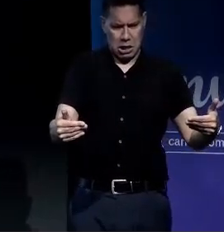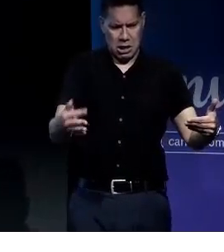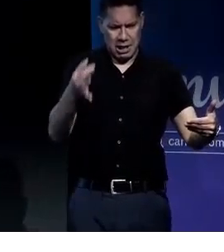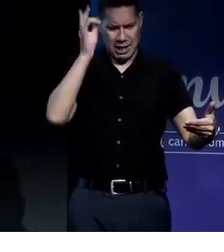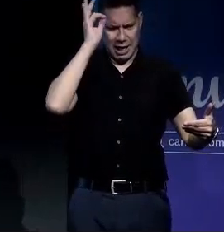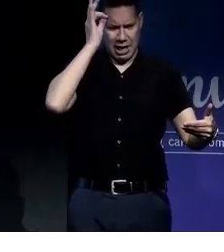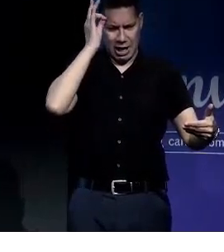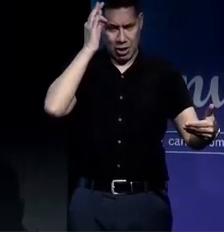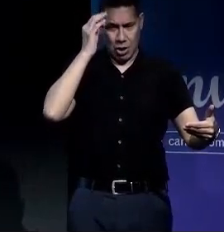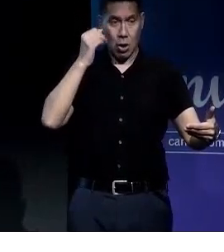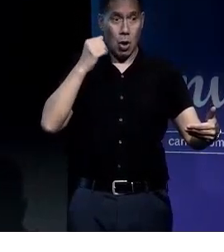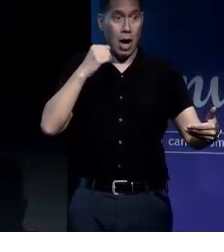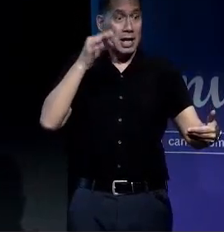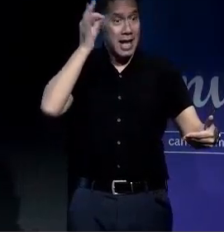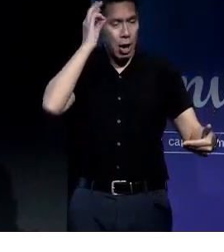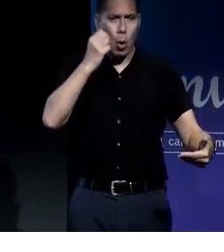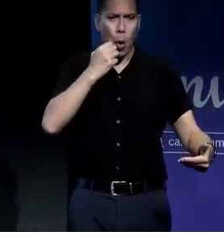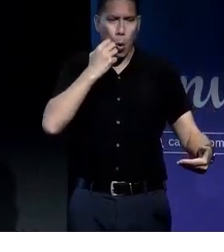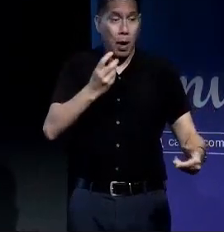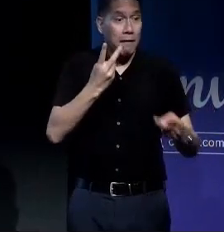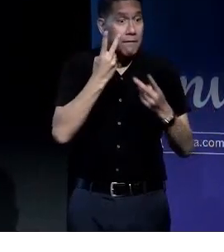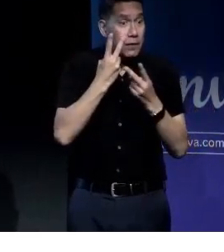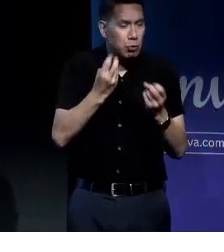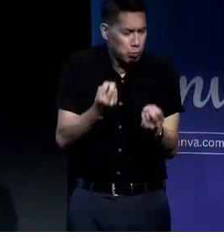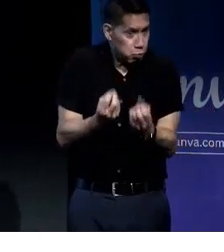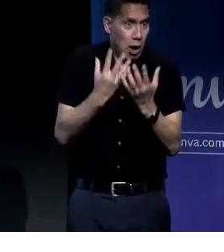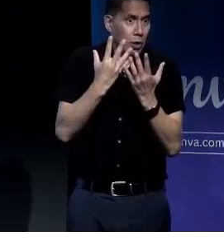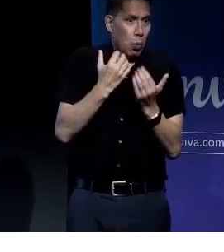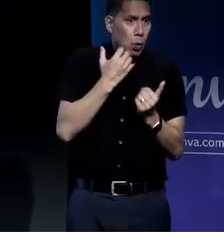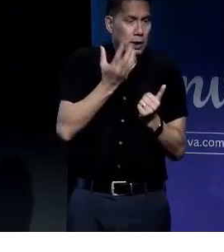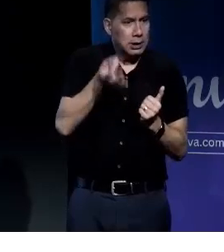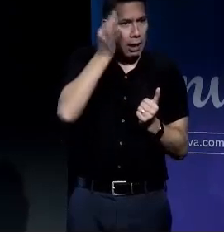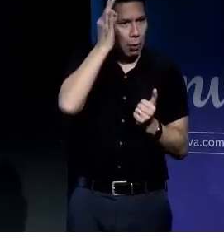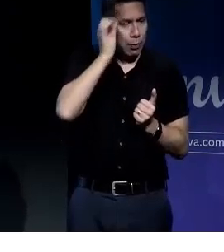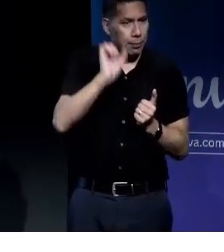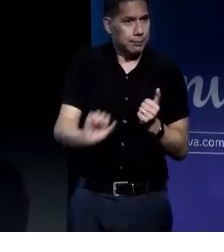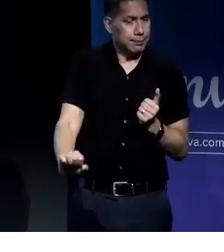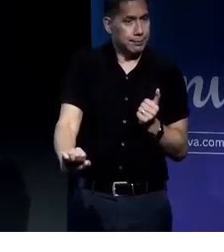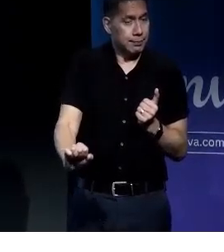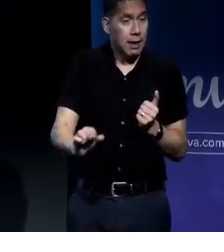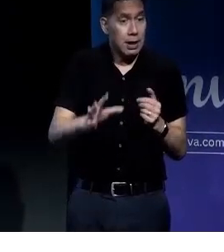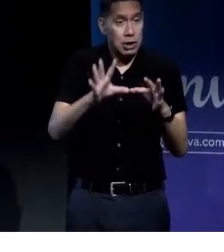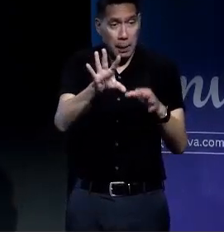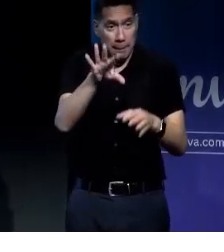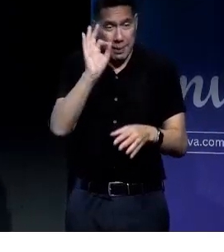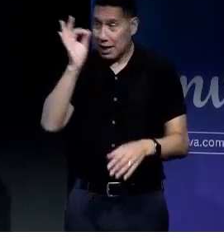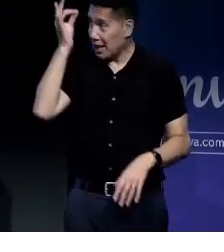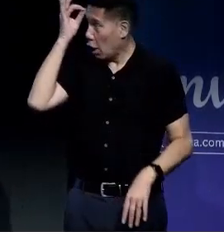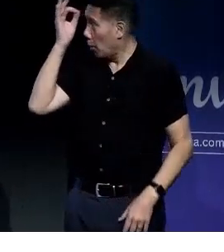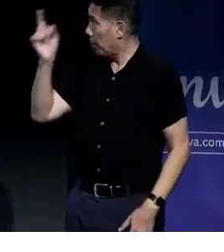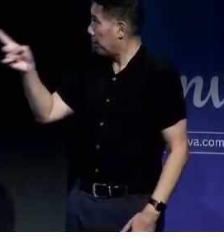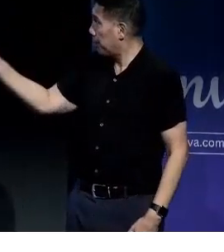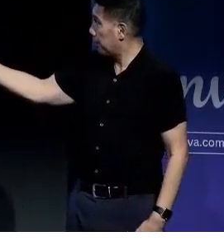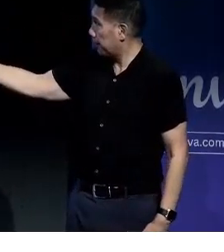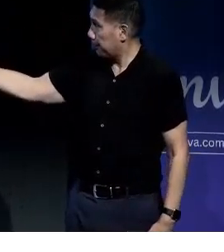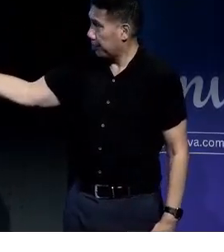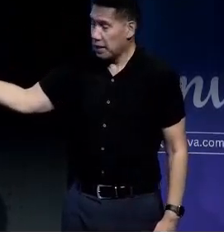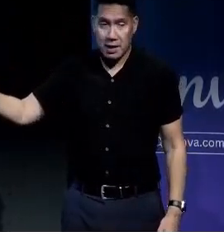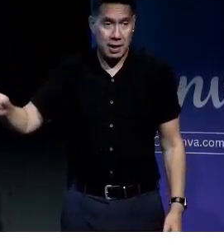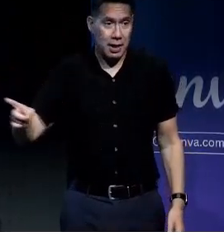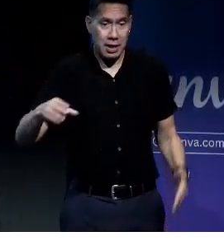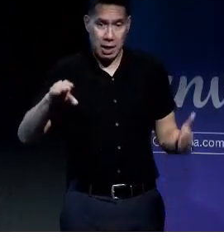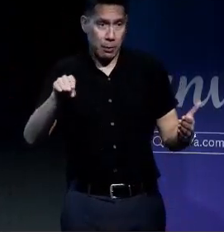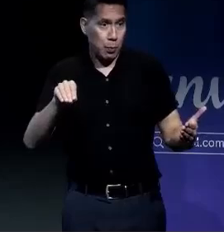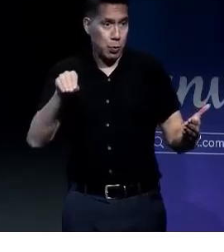to be visually brighter. Like if I chose a yellow from this part of the palette and put it into